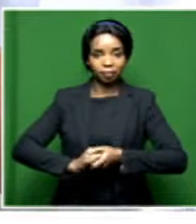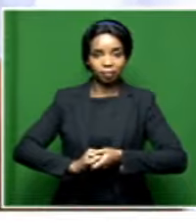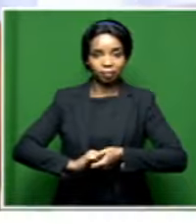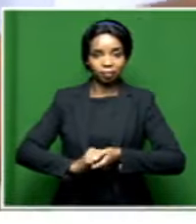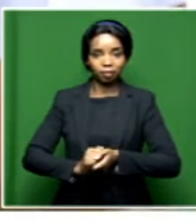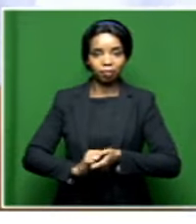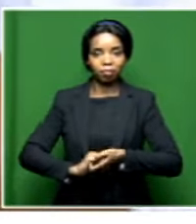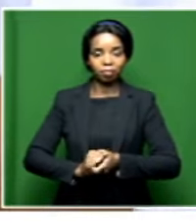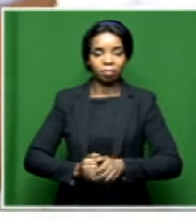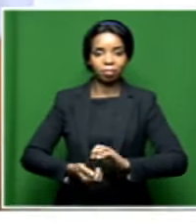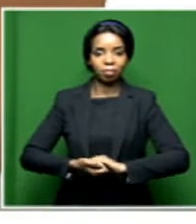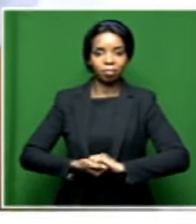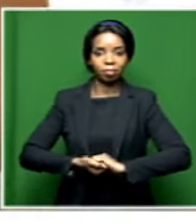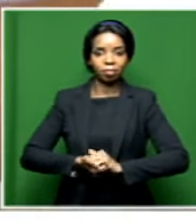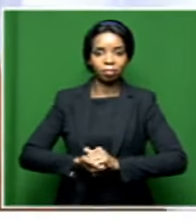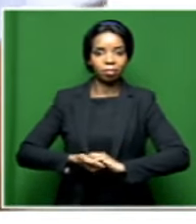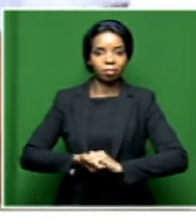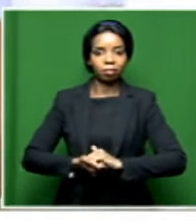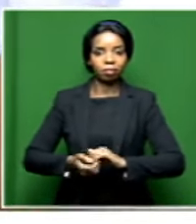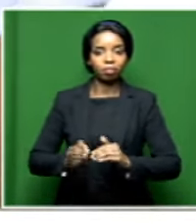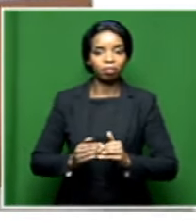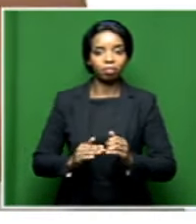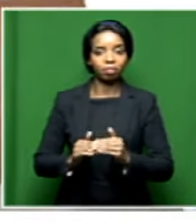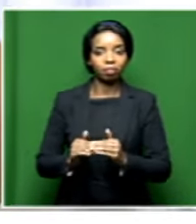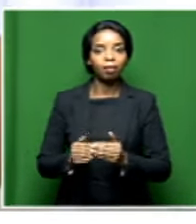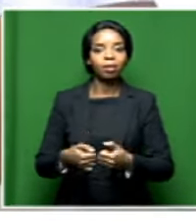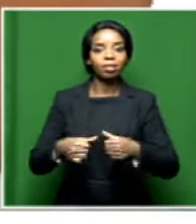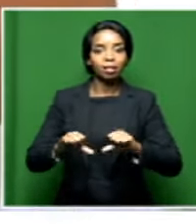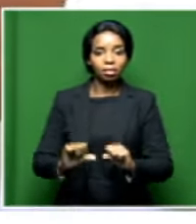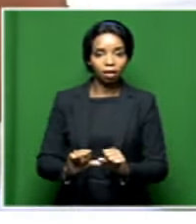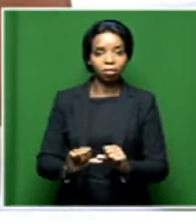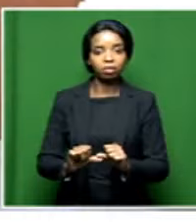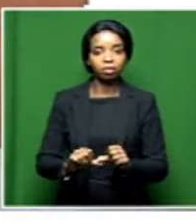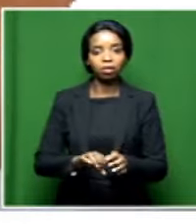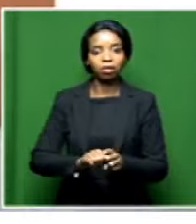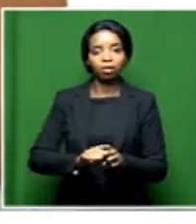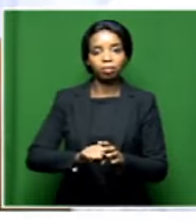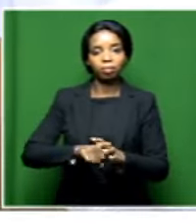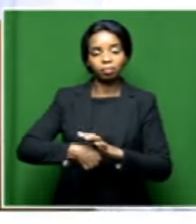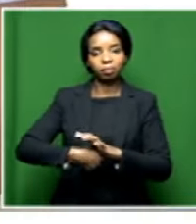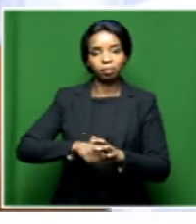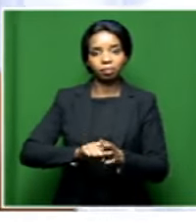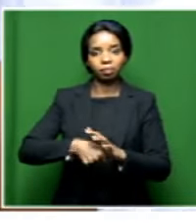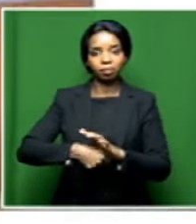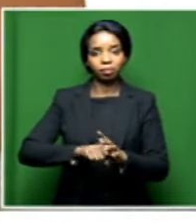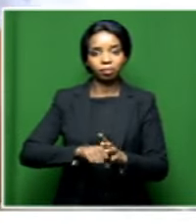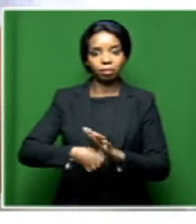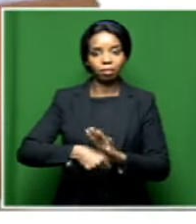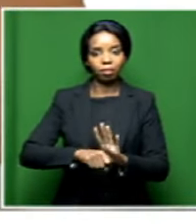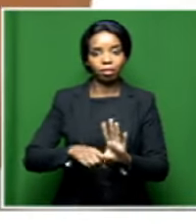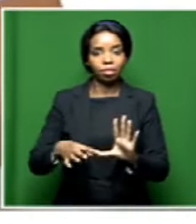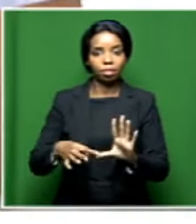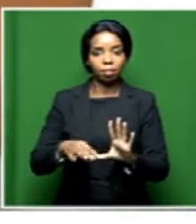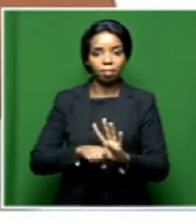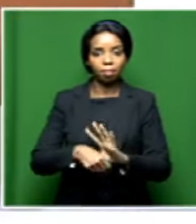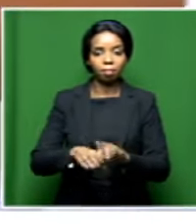fingers interlocked like this on both hands. And then you're gonna rotationally rub your thumbs